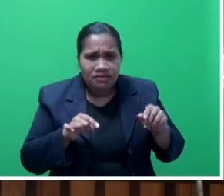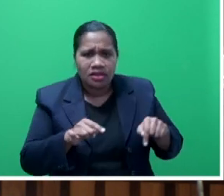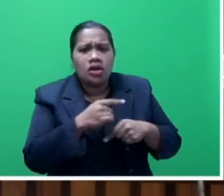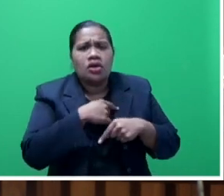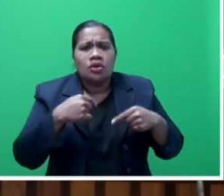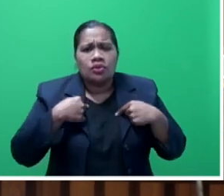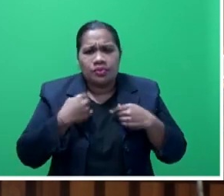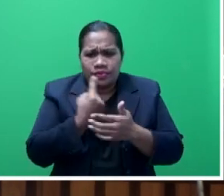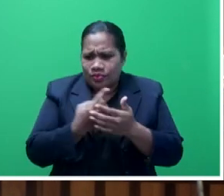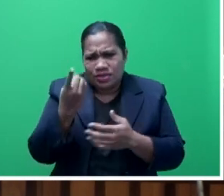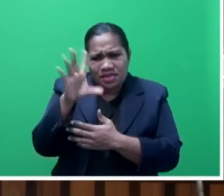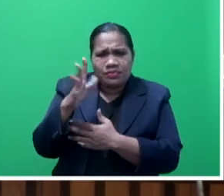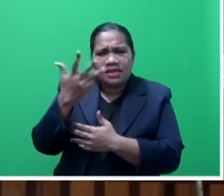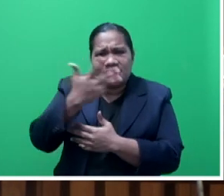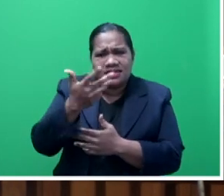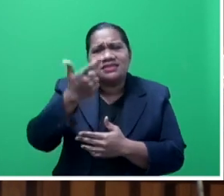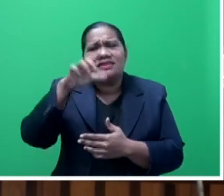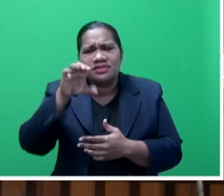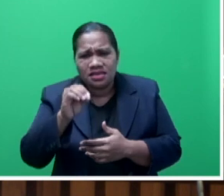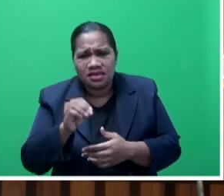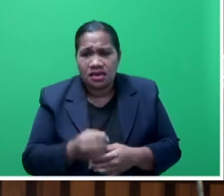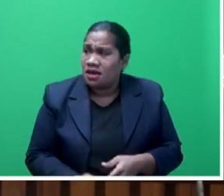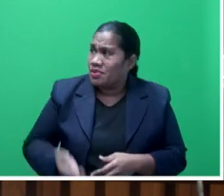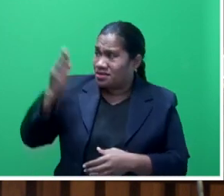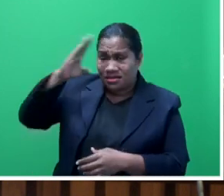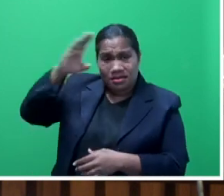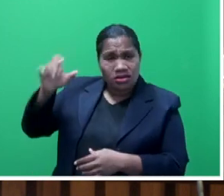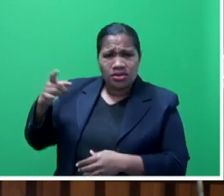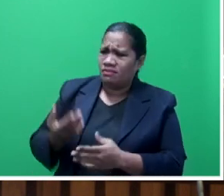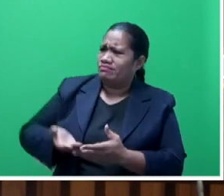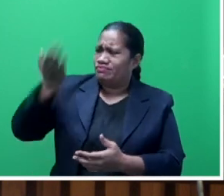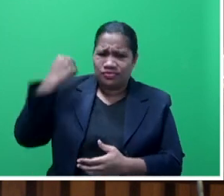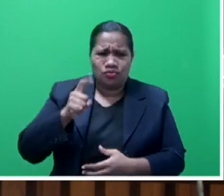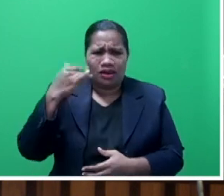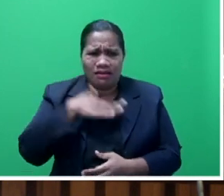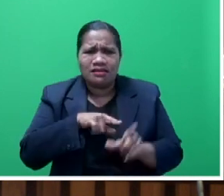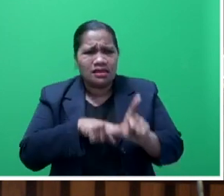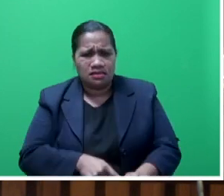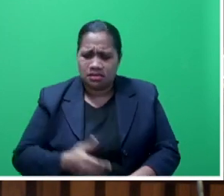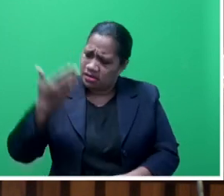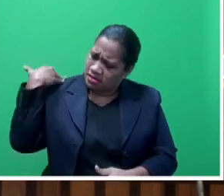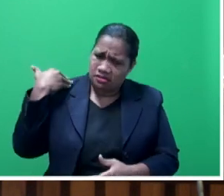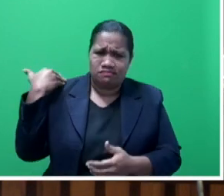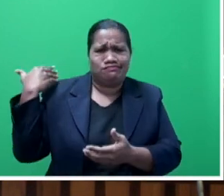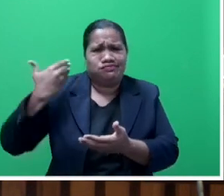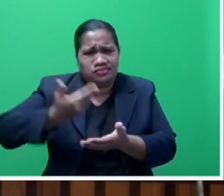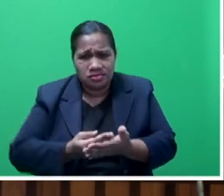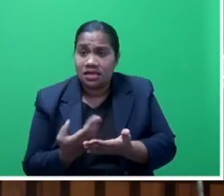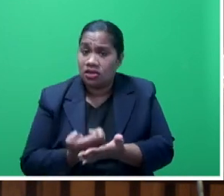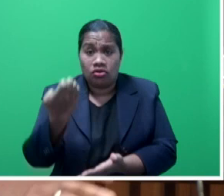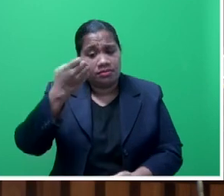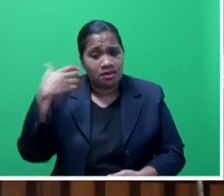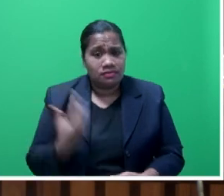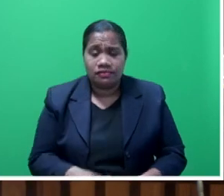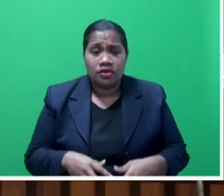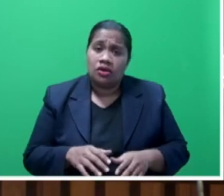independence in 1970. They colonized people and they've been doing that for the past over 100 years. Their economies are far more advanced.